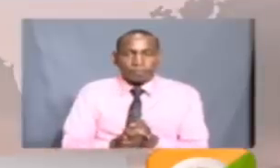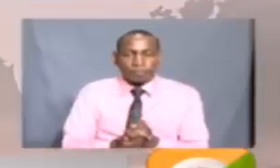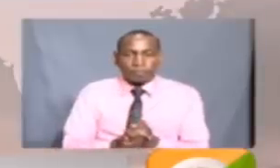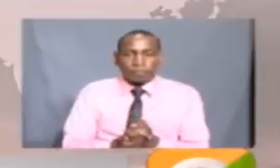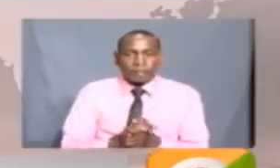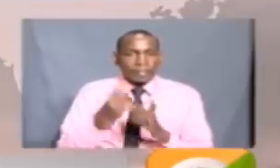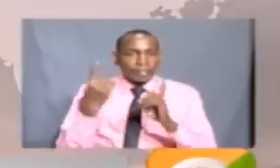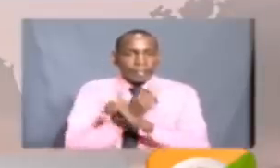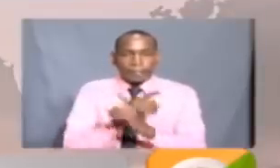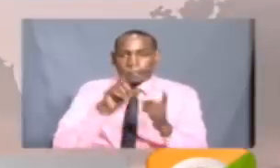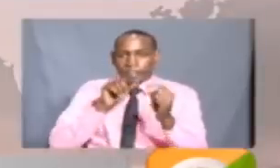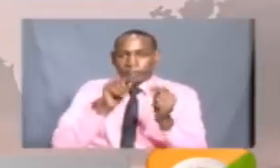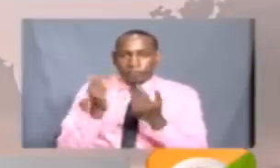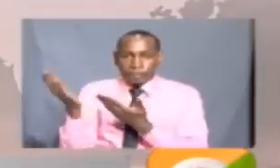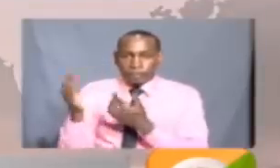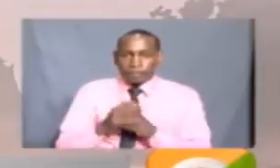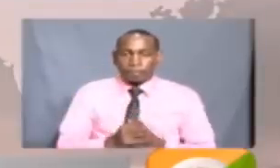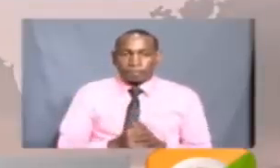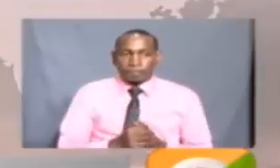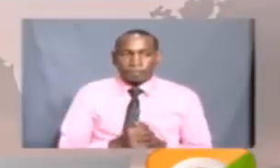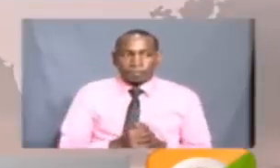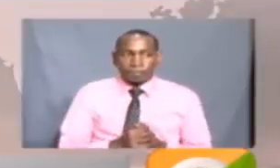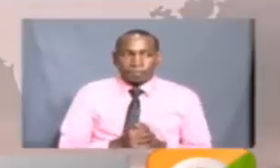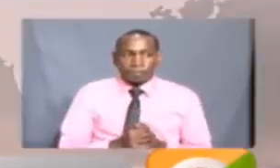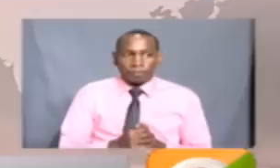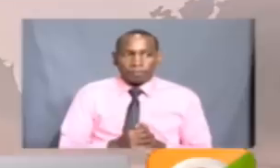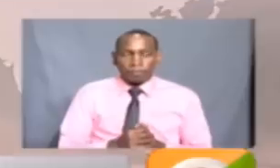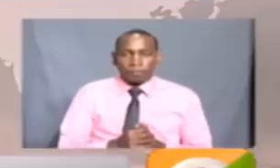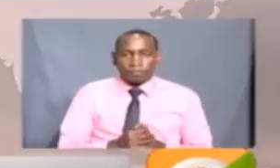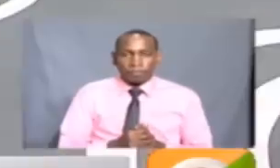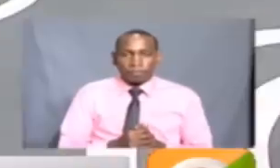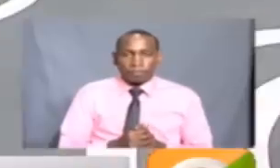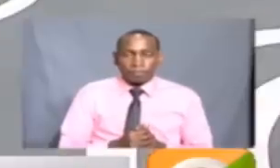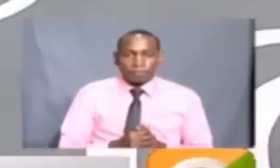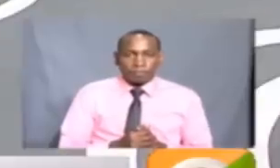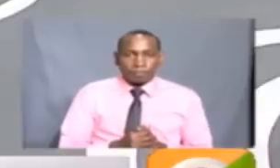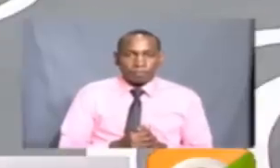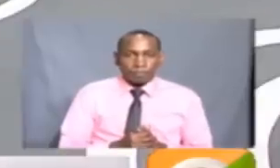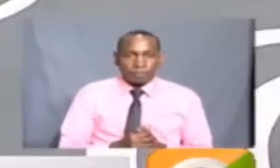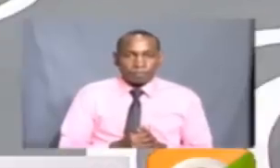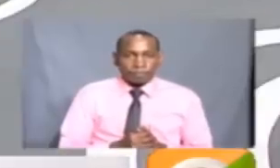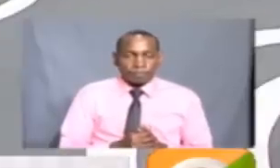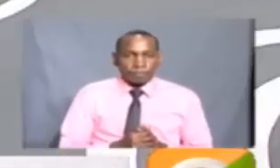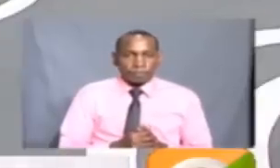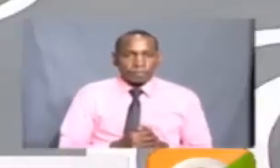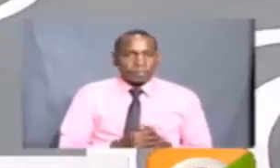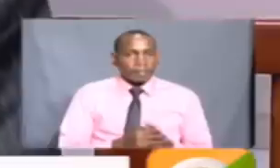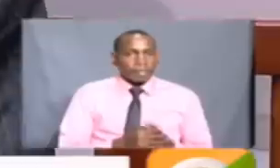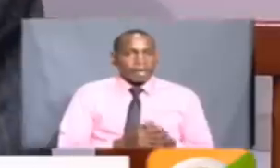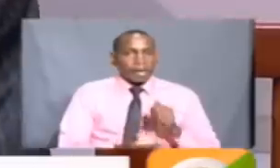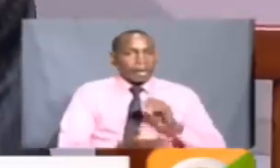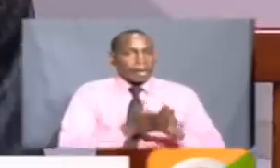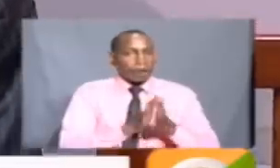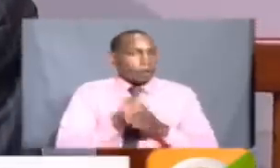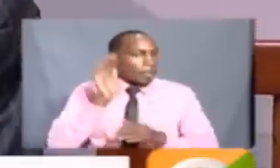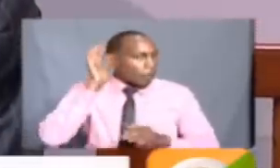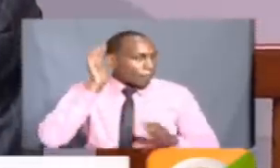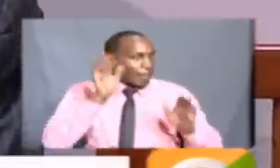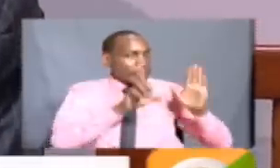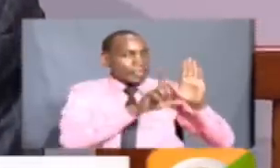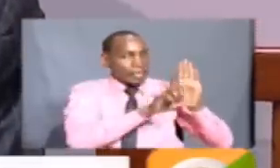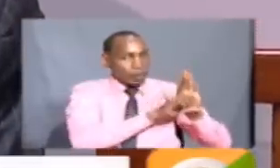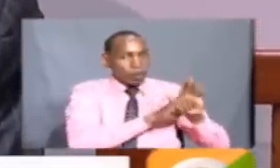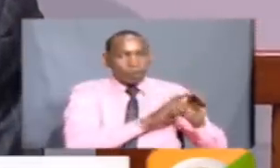says, what do you think of the rampant disregard for court orders in the country? Impunity, pure impunity. Yeah. And this is where